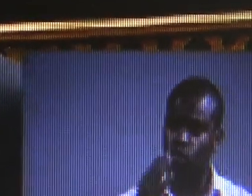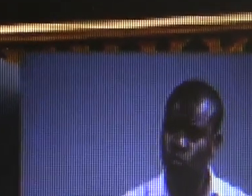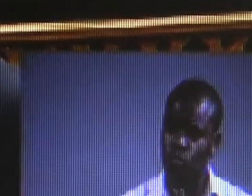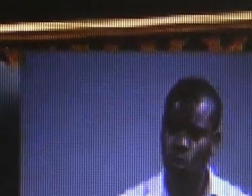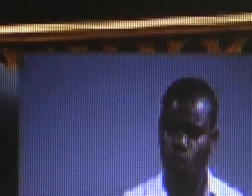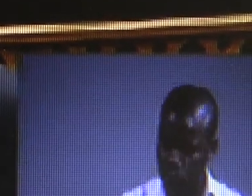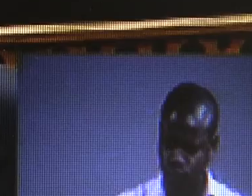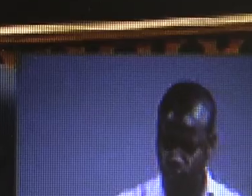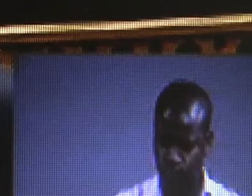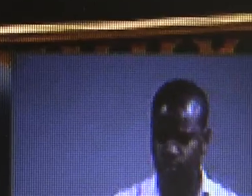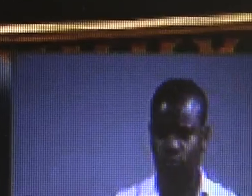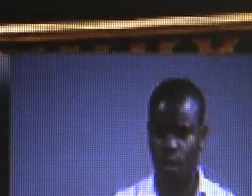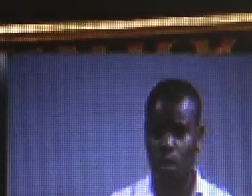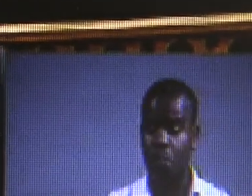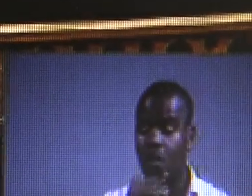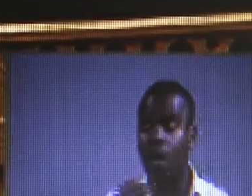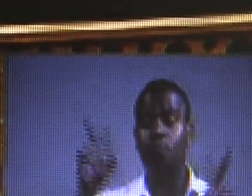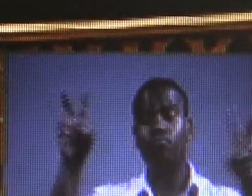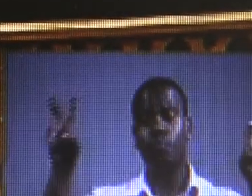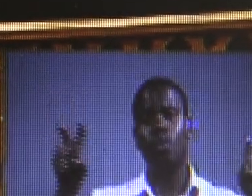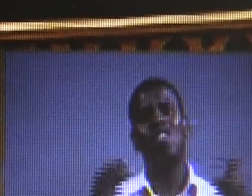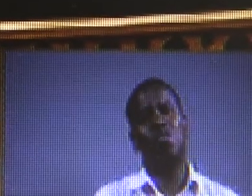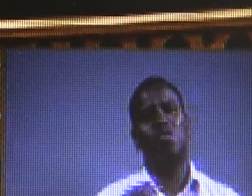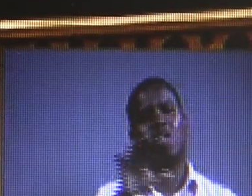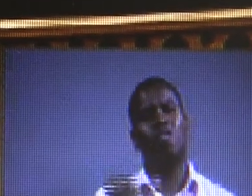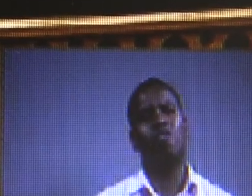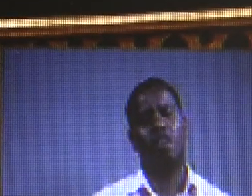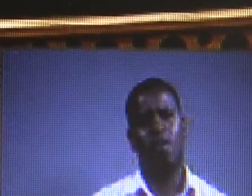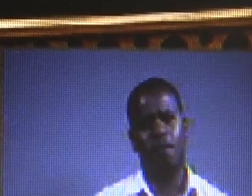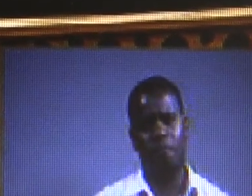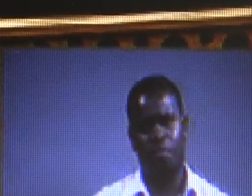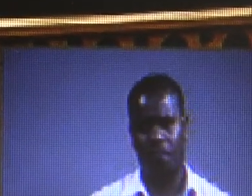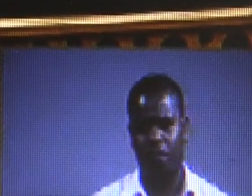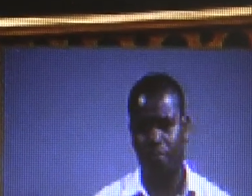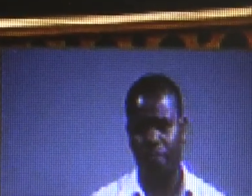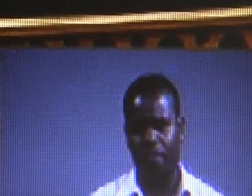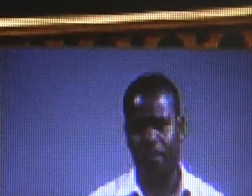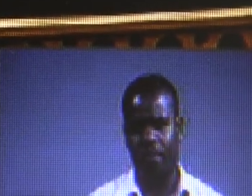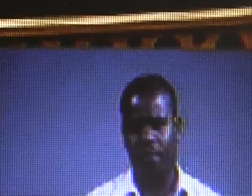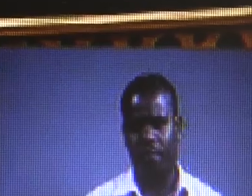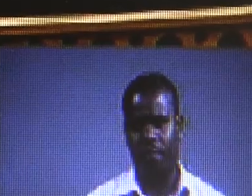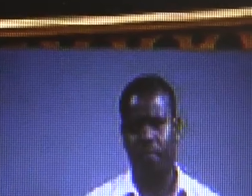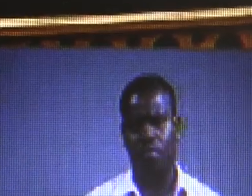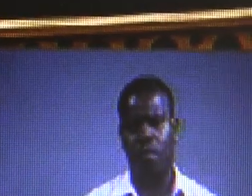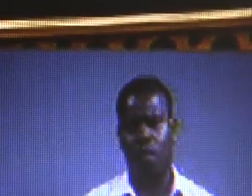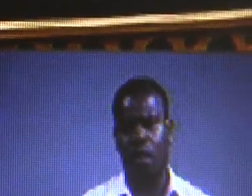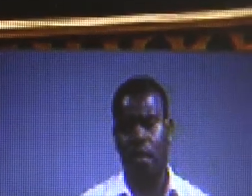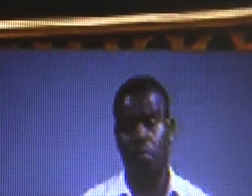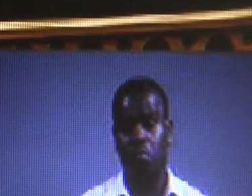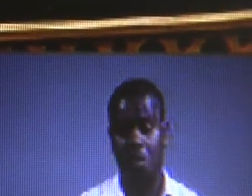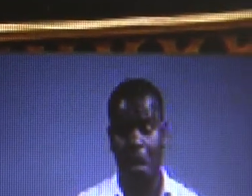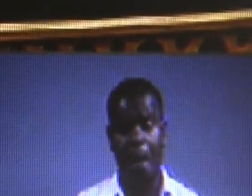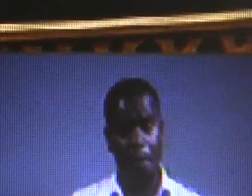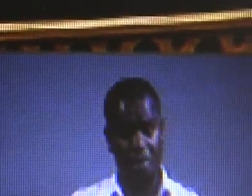We now need to make the new South Africans. And the new South Africans undoubtedly need to be more, they need to be better